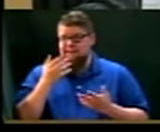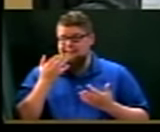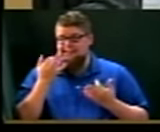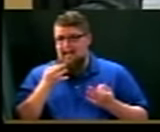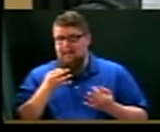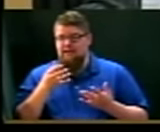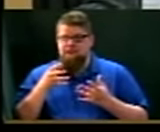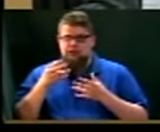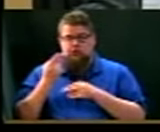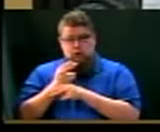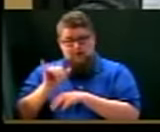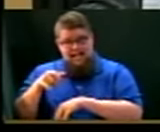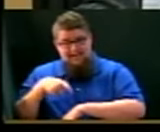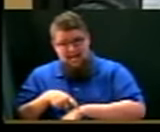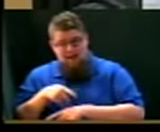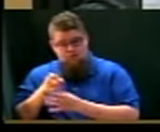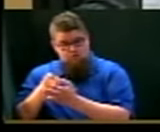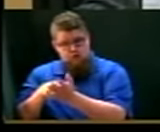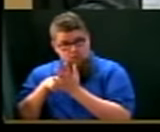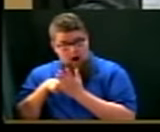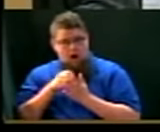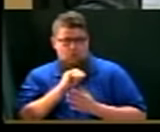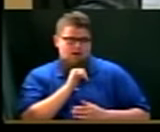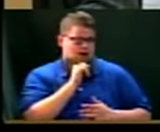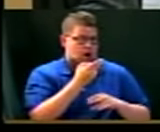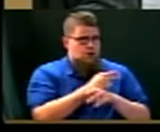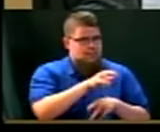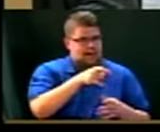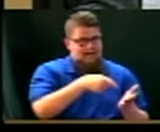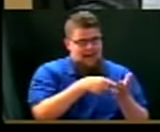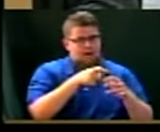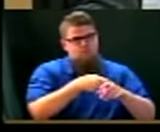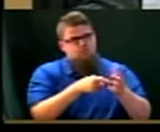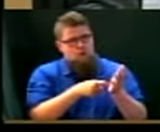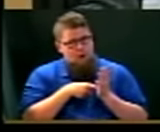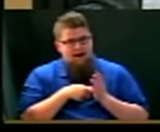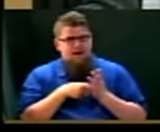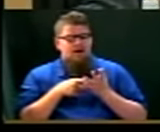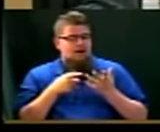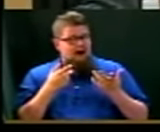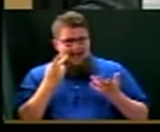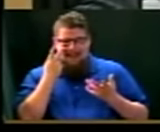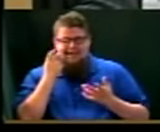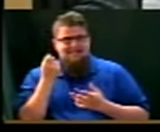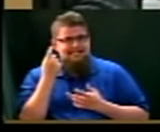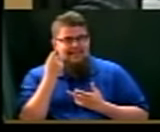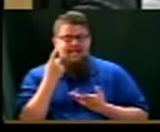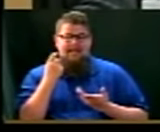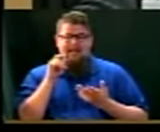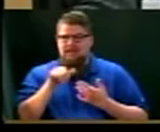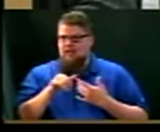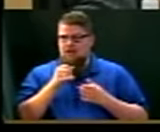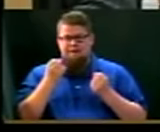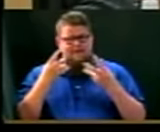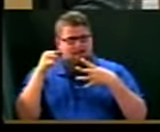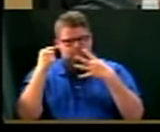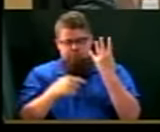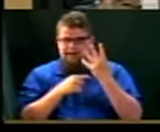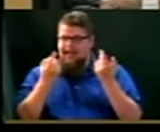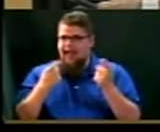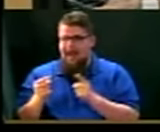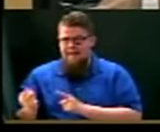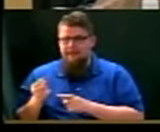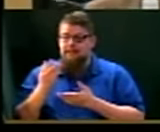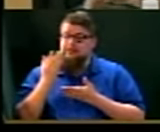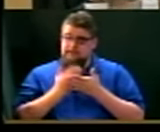to take the time that's required. And I get that. We've got a lot of other things going on. To some of